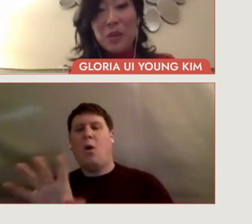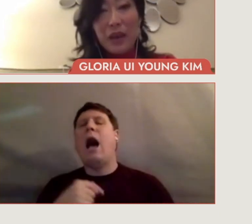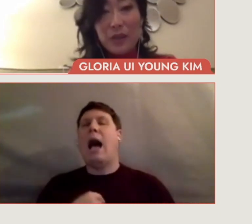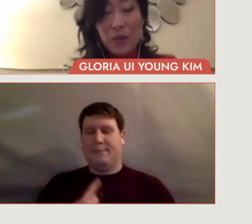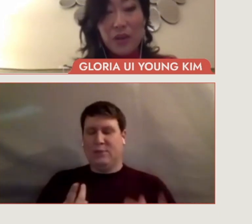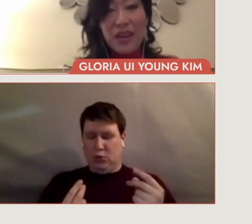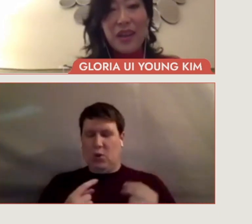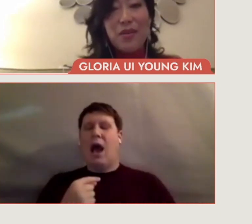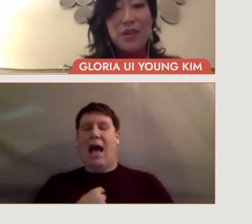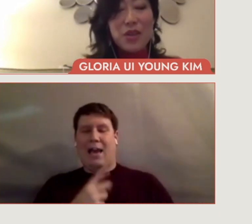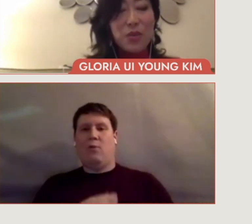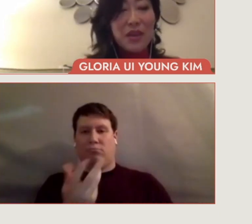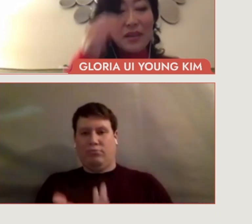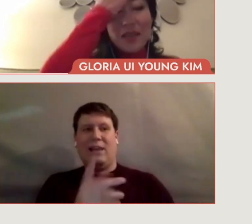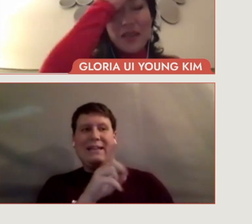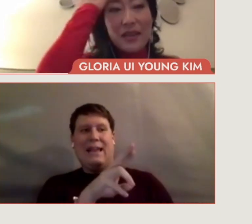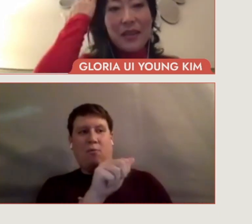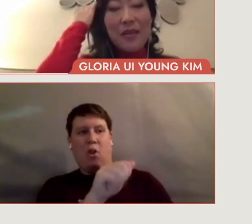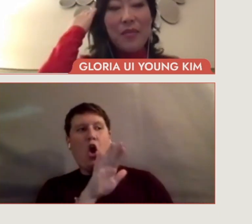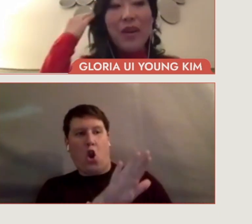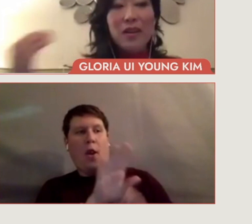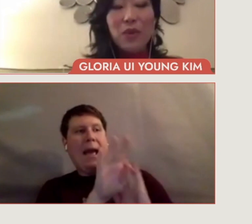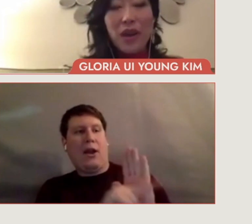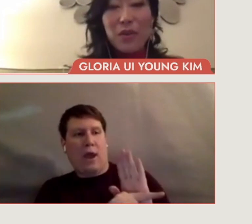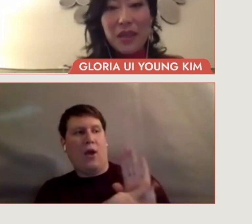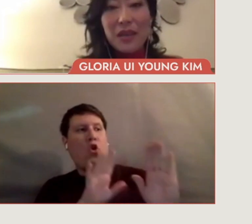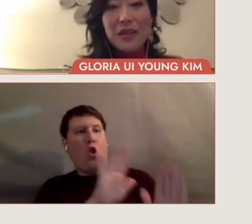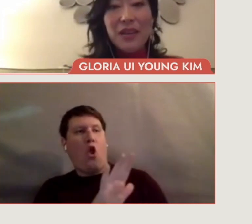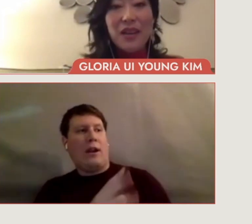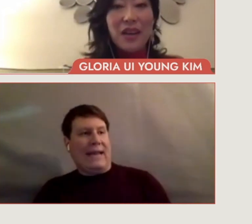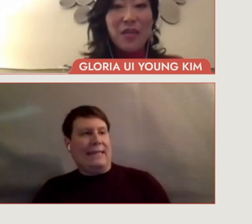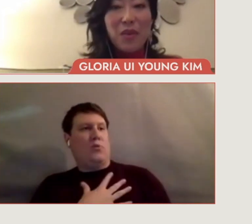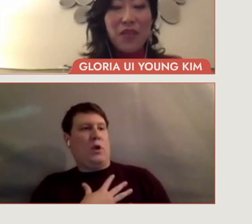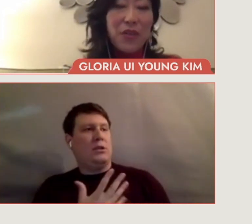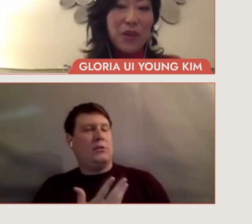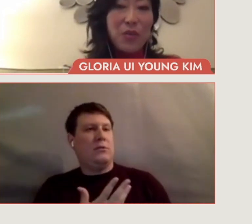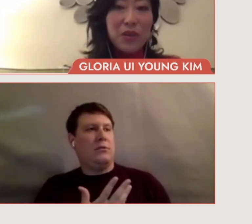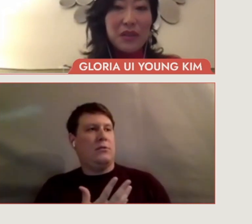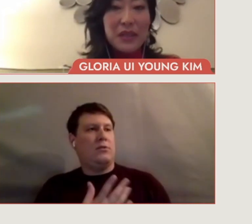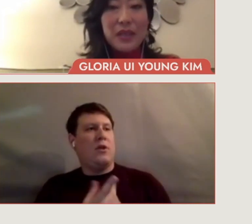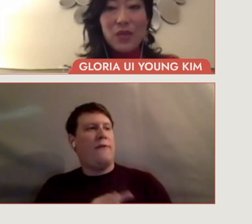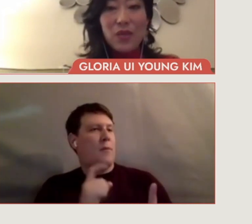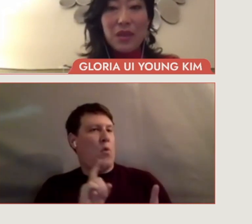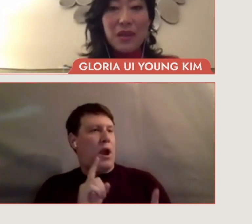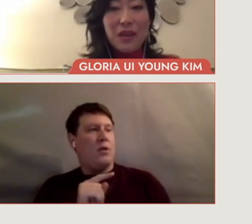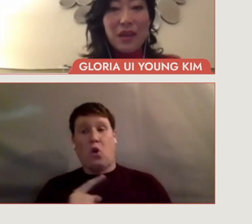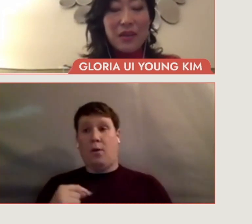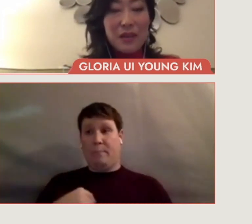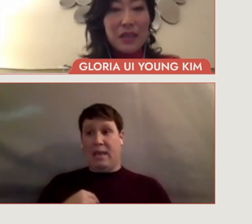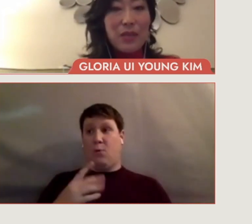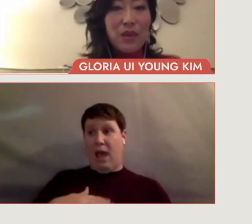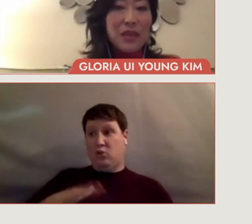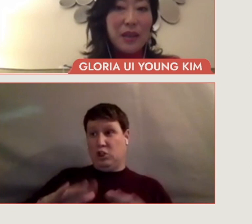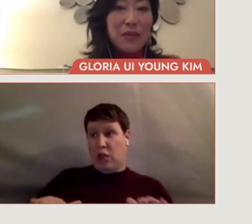Deborah's backstory, which was that when I was a kid, my father, he worked in the States for a bit,